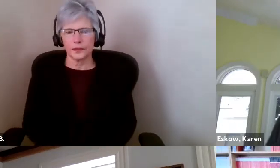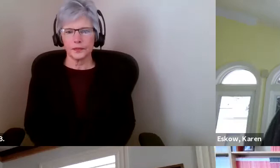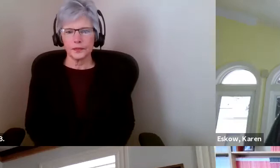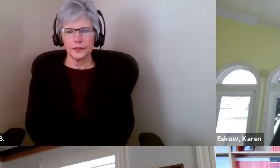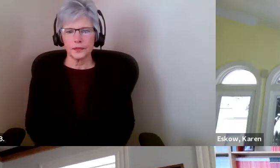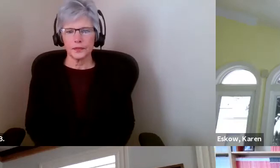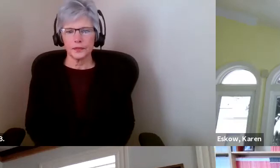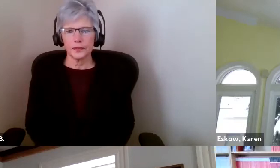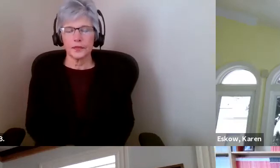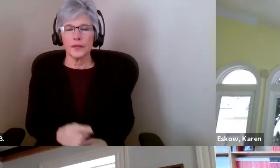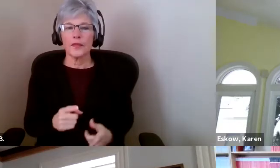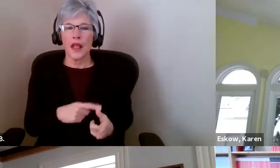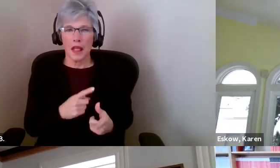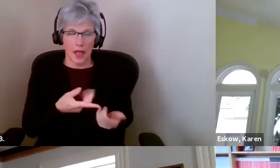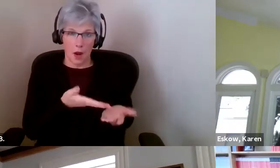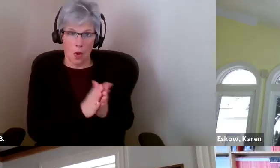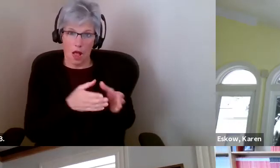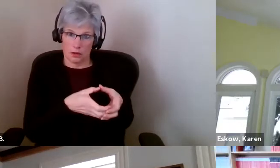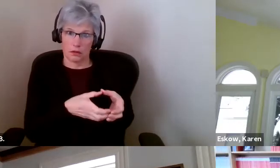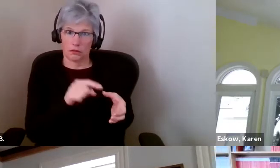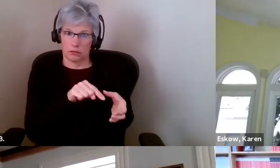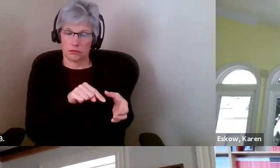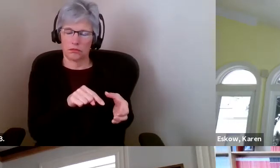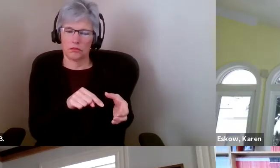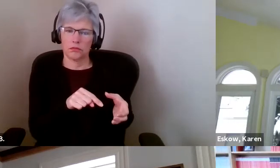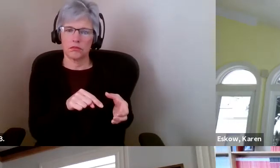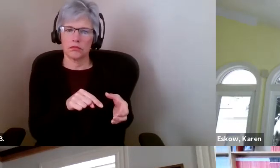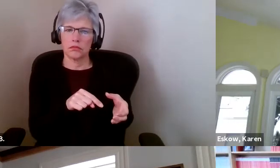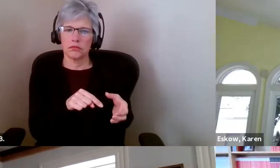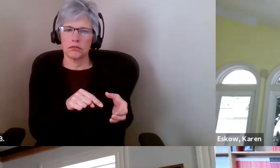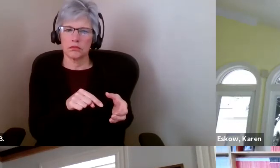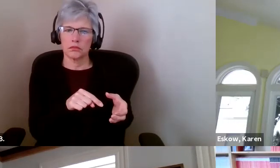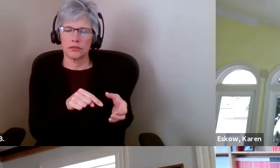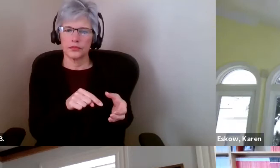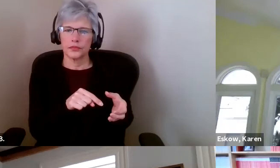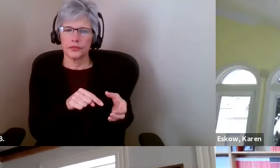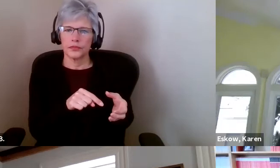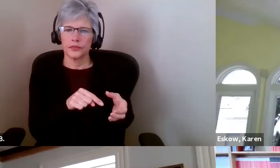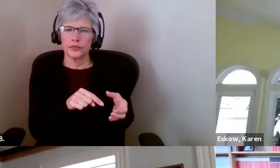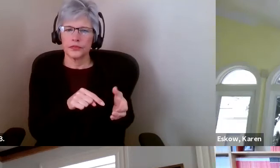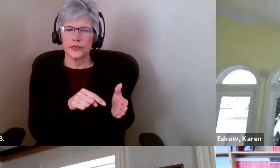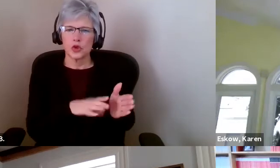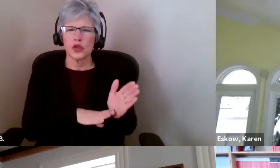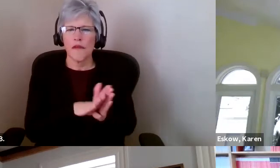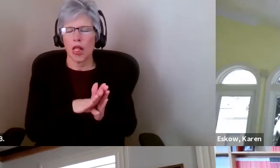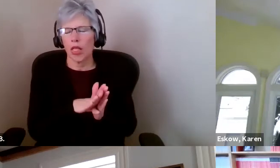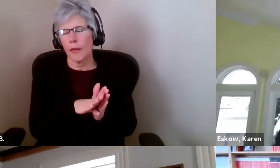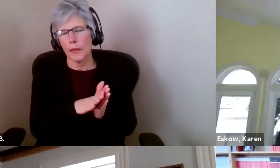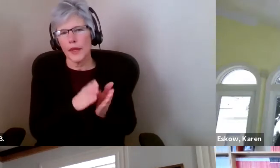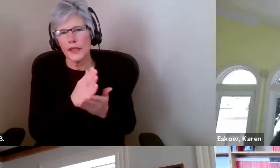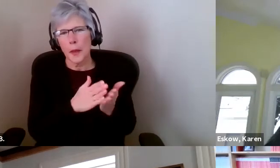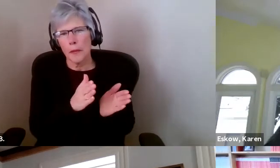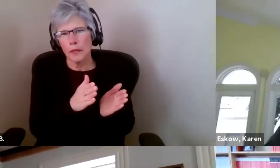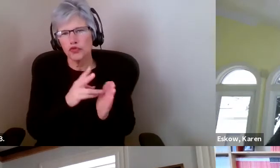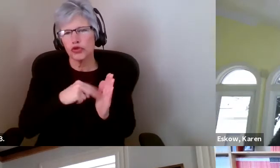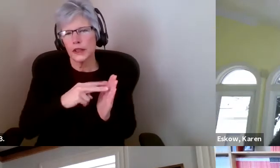ask them to consider putting together a small, you know, set of readings that we can all share with, because